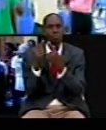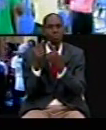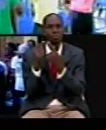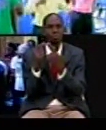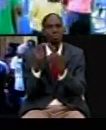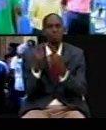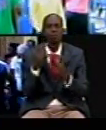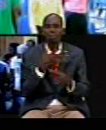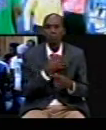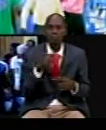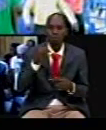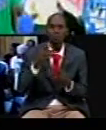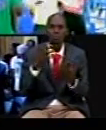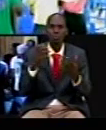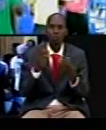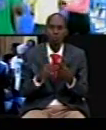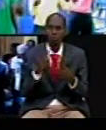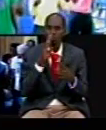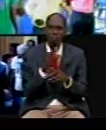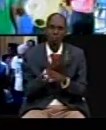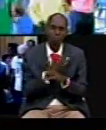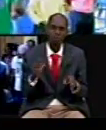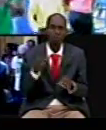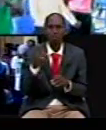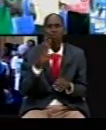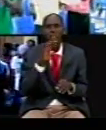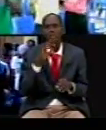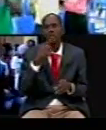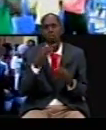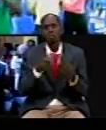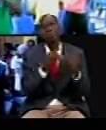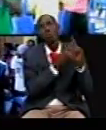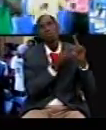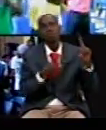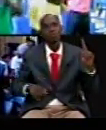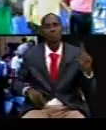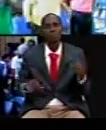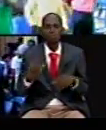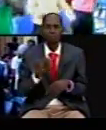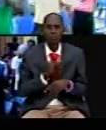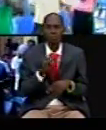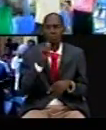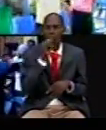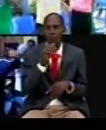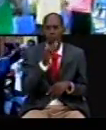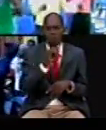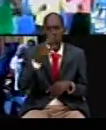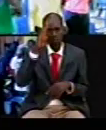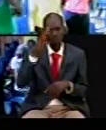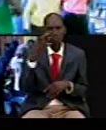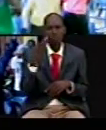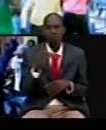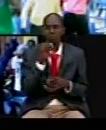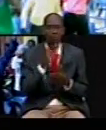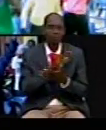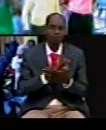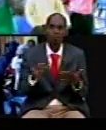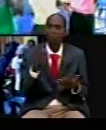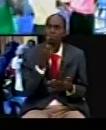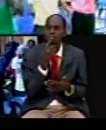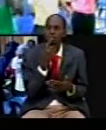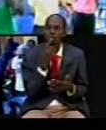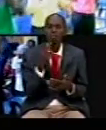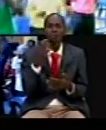And you want to be free. And you are telling the Lord, I'm a man of unclean lips,